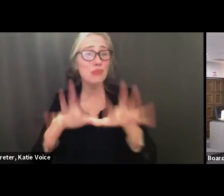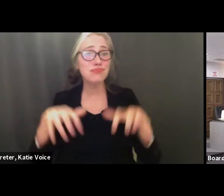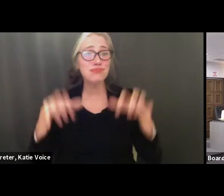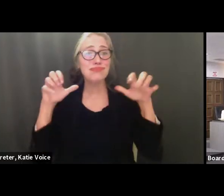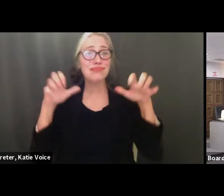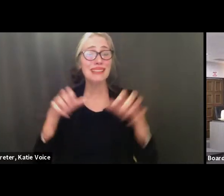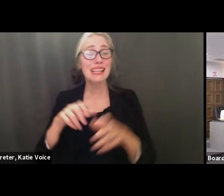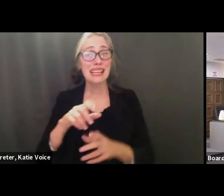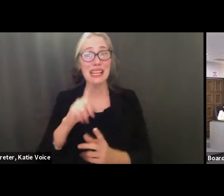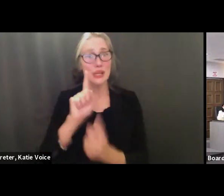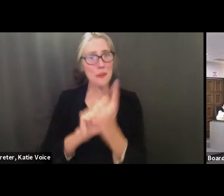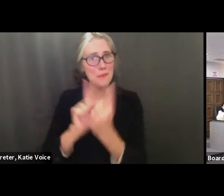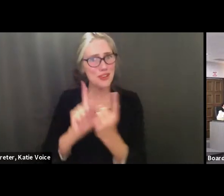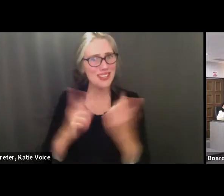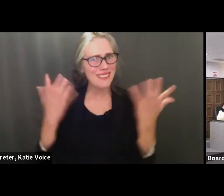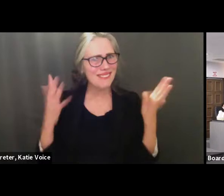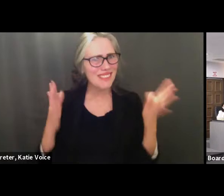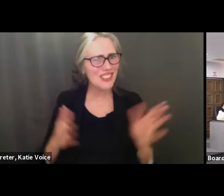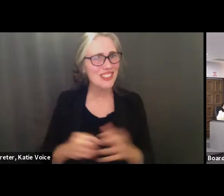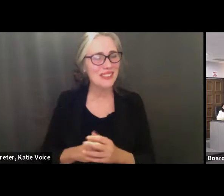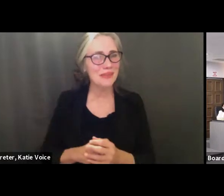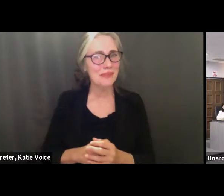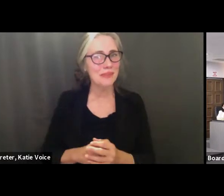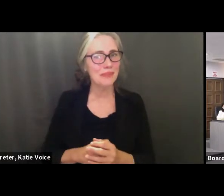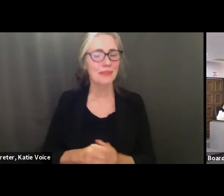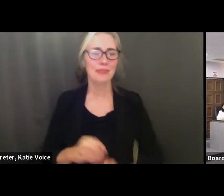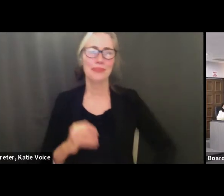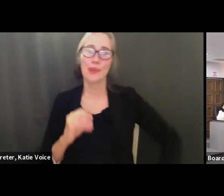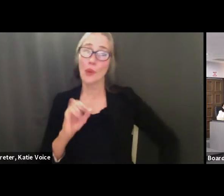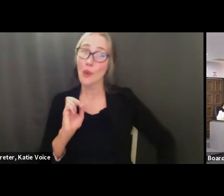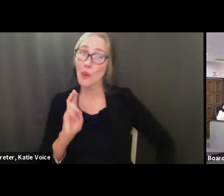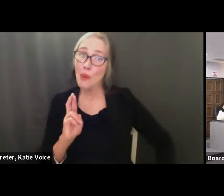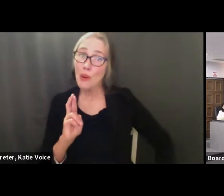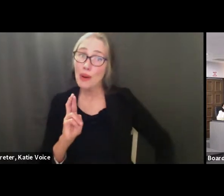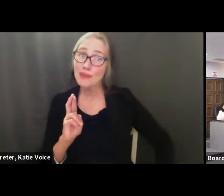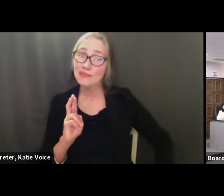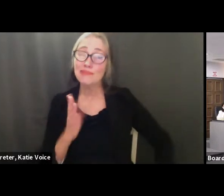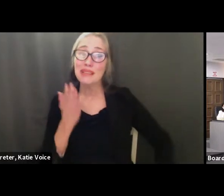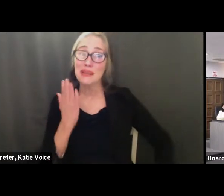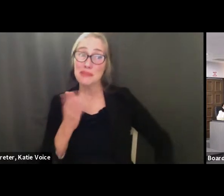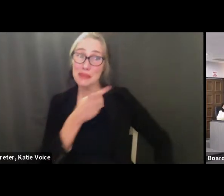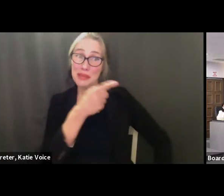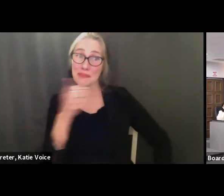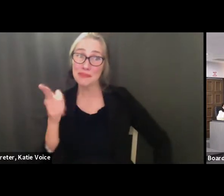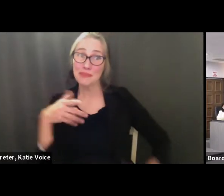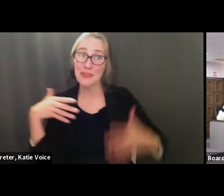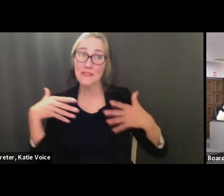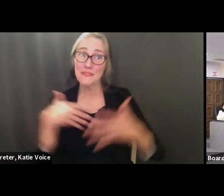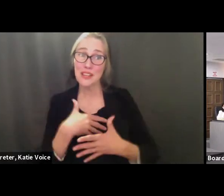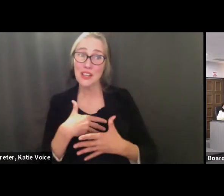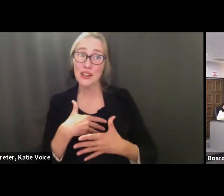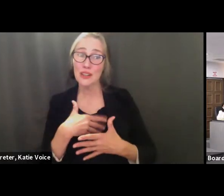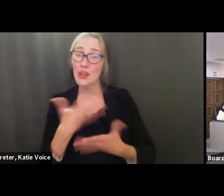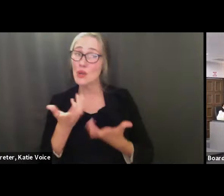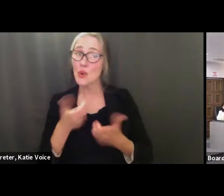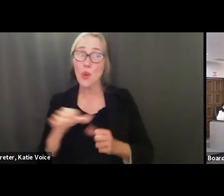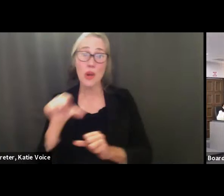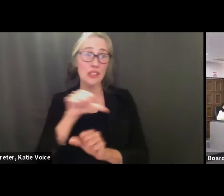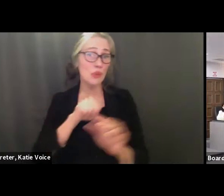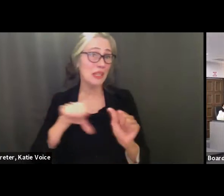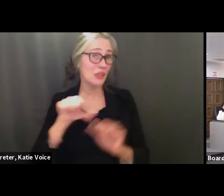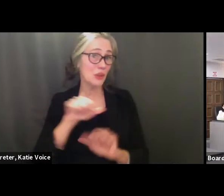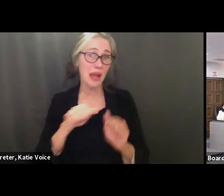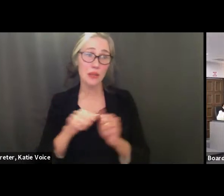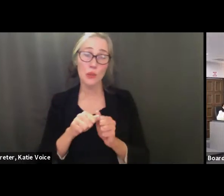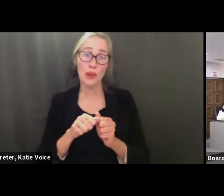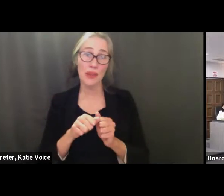Or is it maybe, in my mind, it might be a fear of interacting with the public? The last meeting